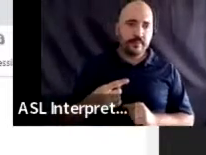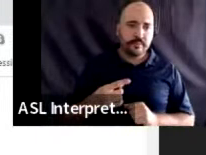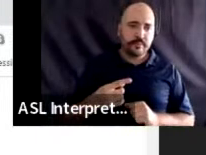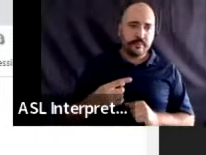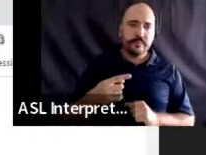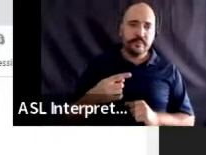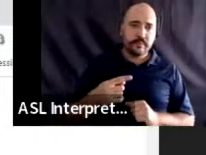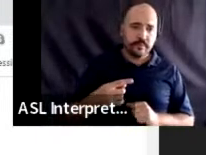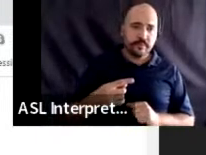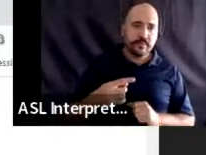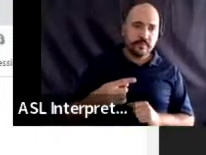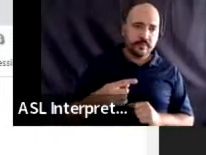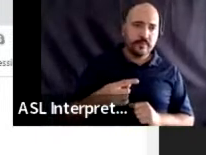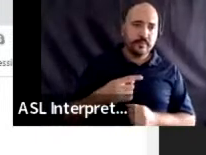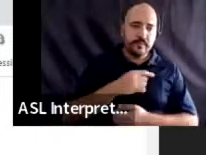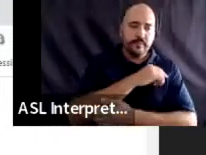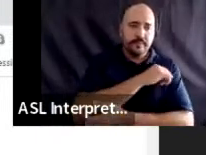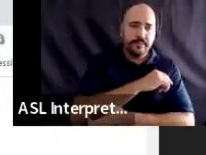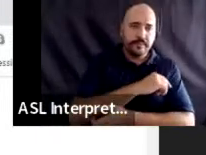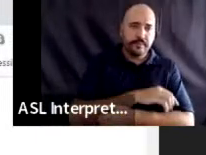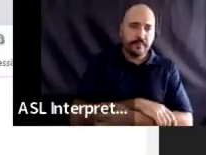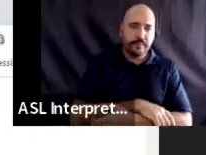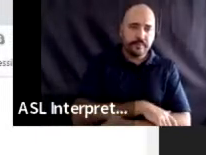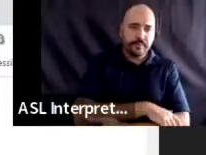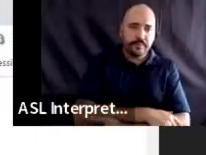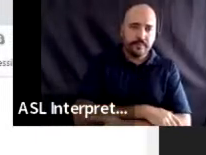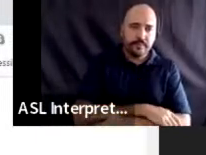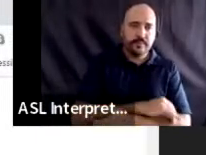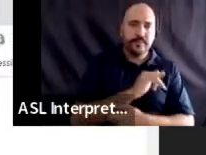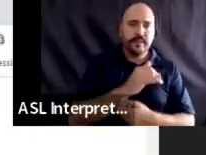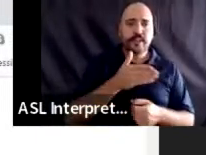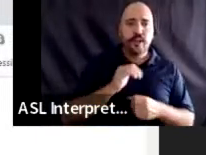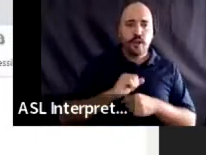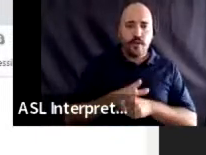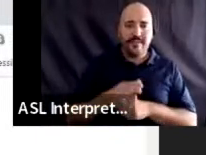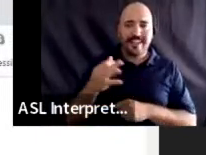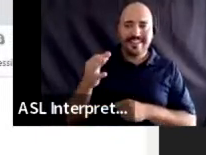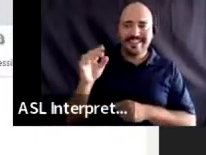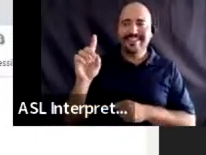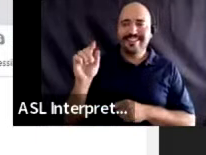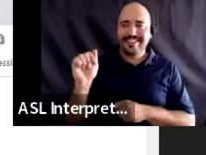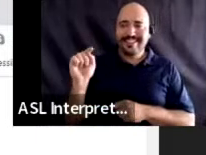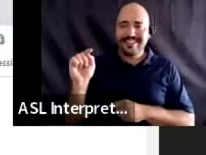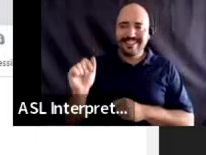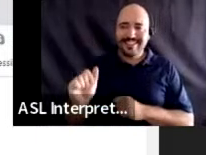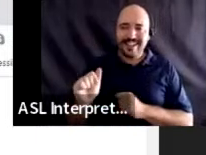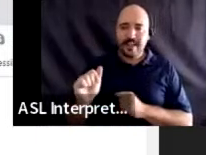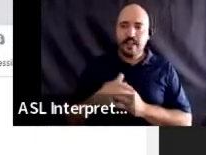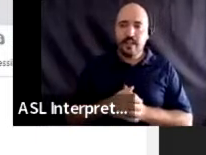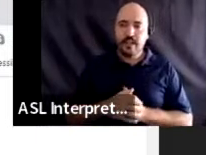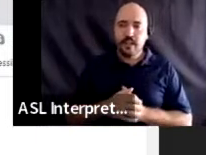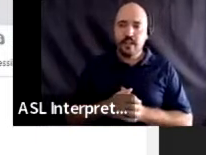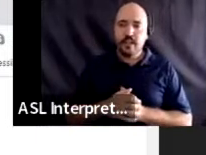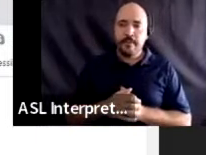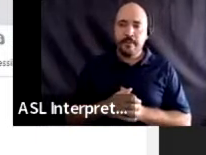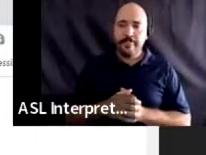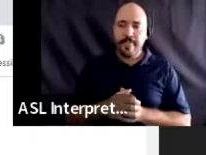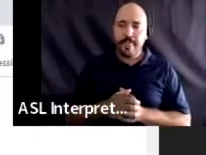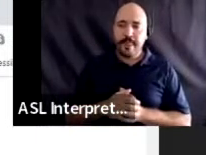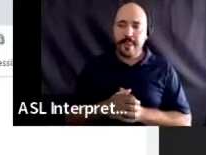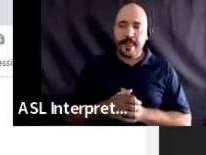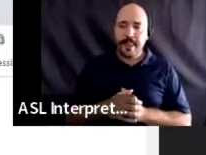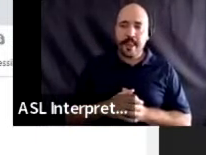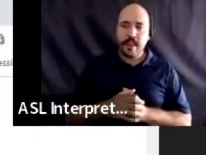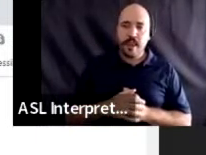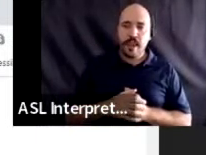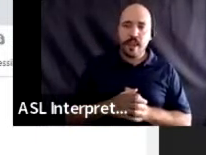9.45%. Column 3. So that's Period. our COVID-19 data as HTML tables. It's